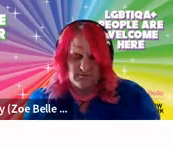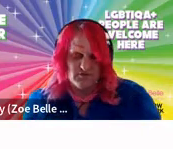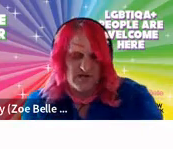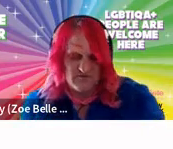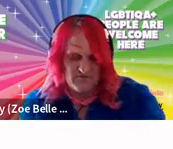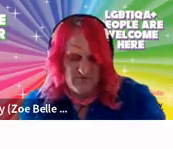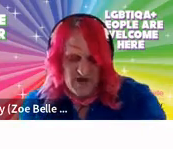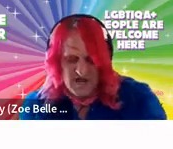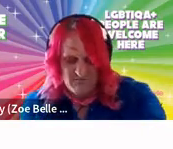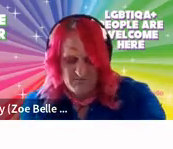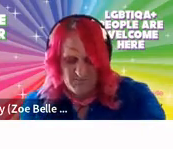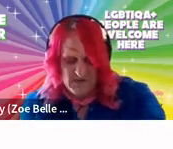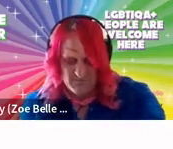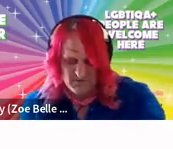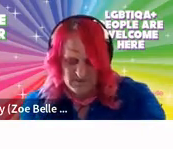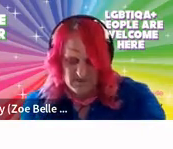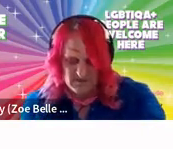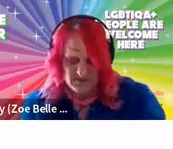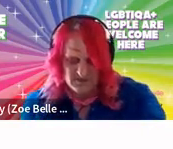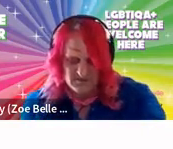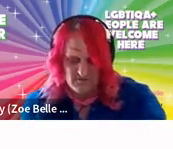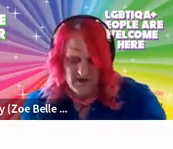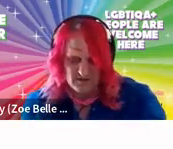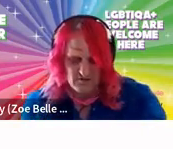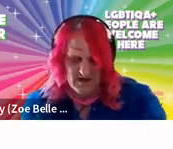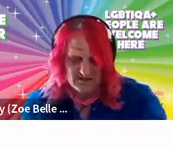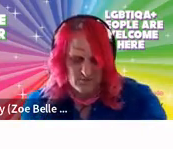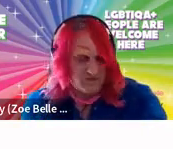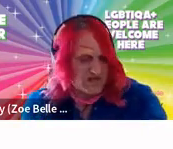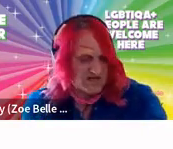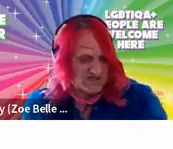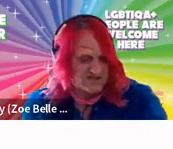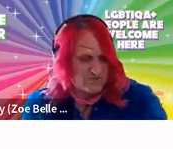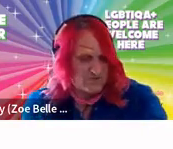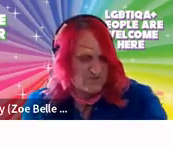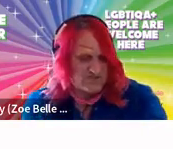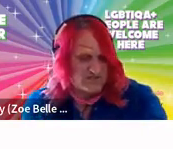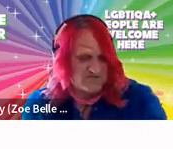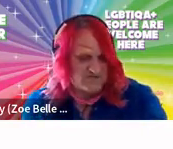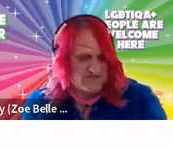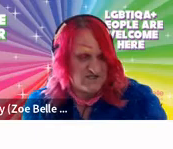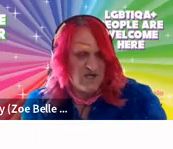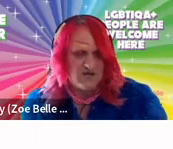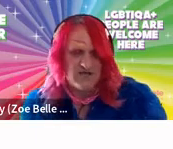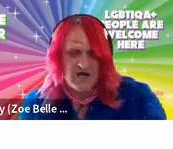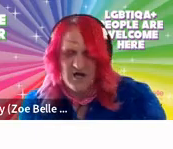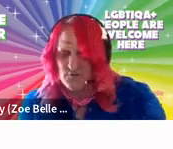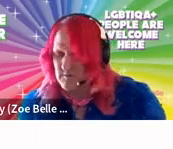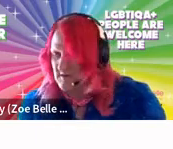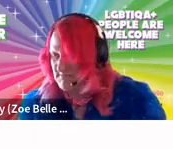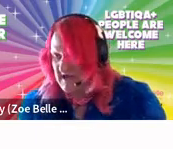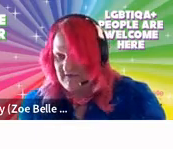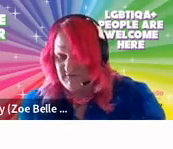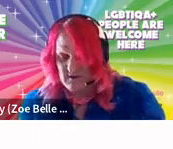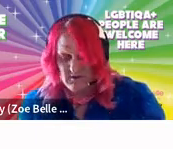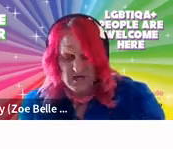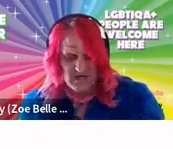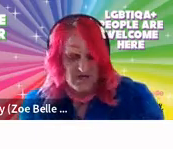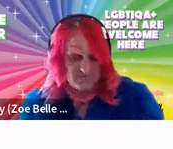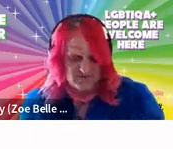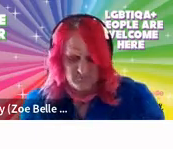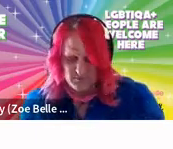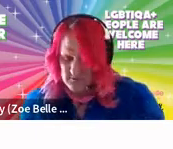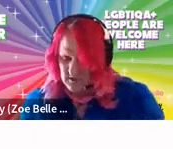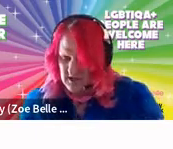Sometimes people try and frame particular issues around trans women accessing women's services that other women may